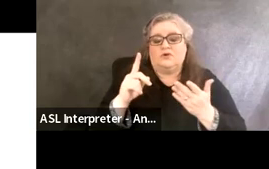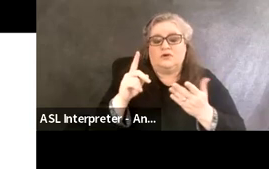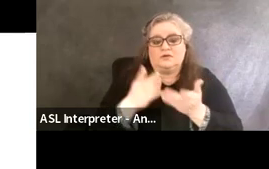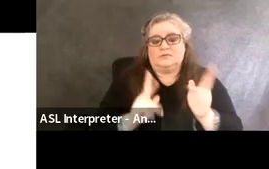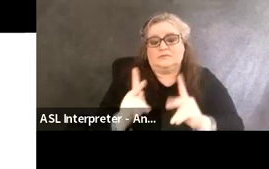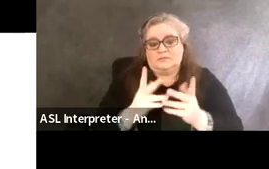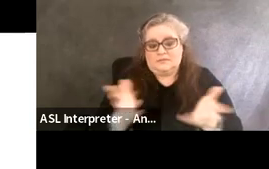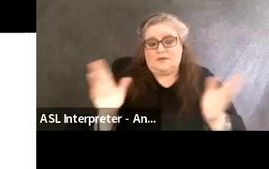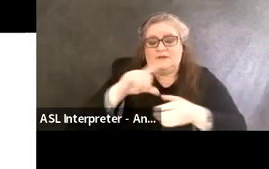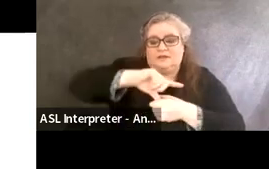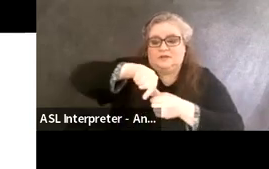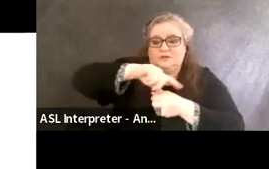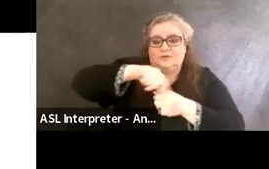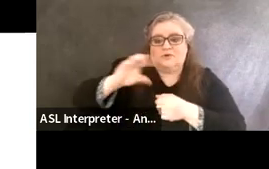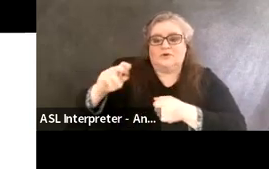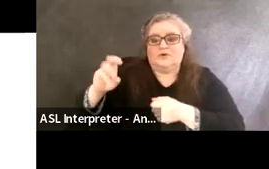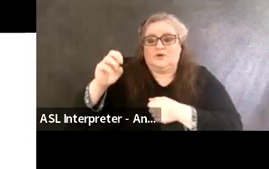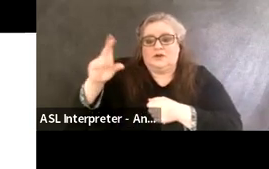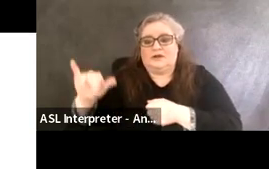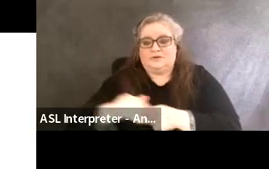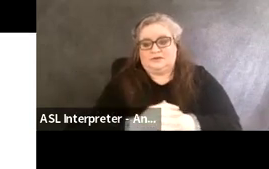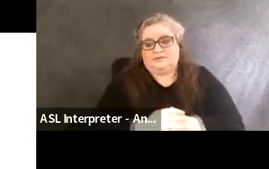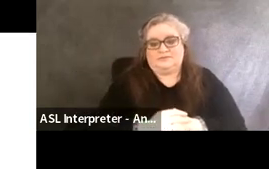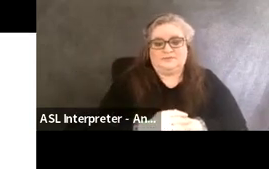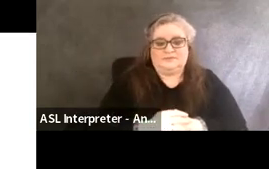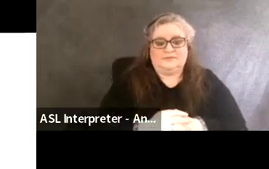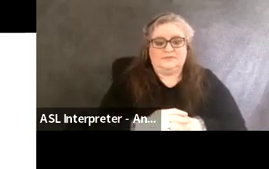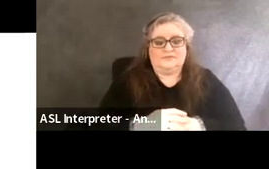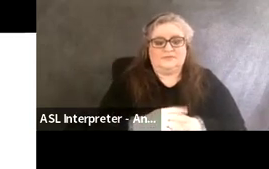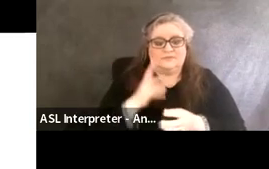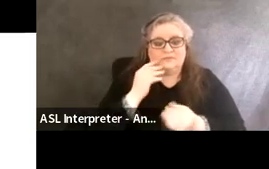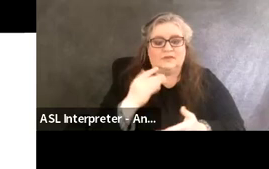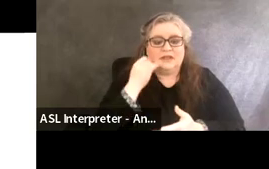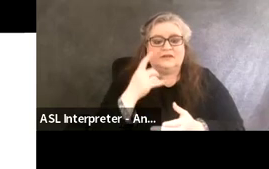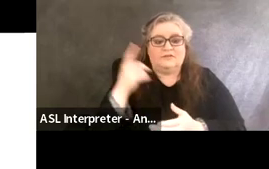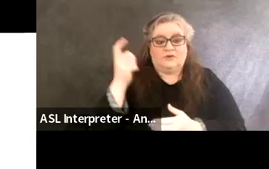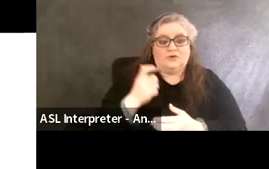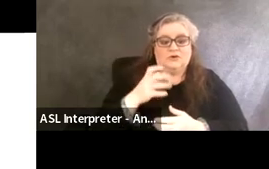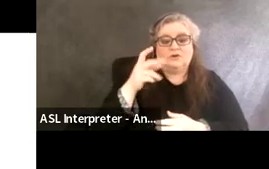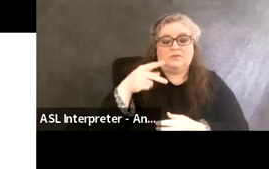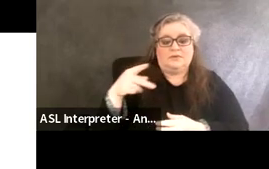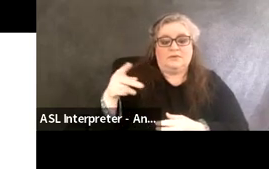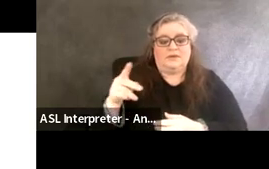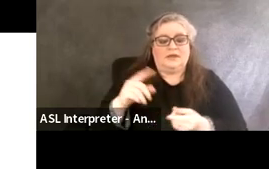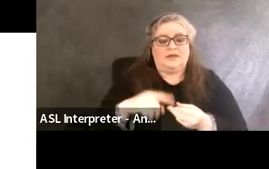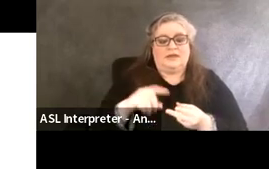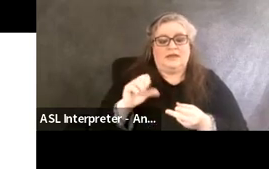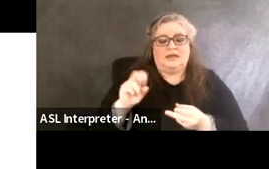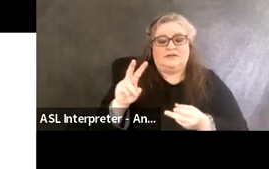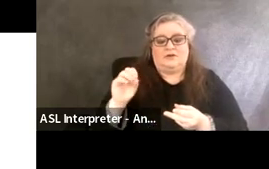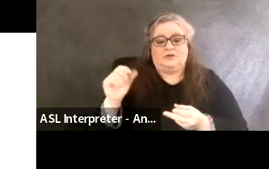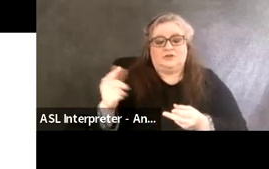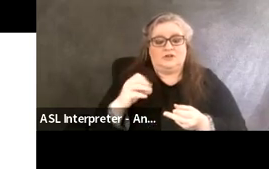public in suburban Cook County. Note, if you received PPP, SVOG, or